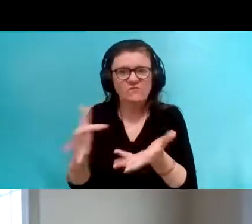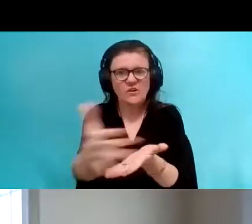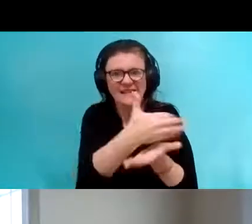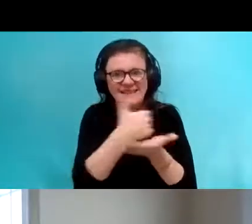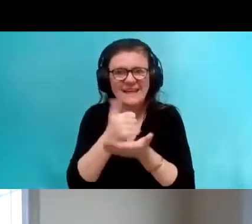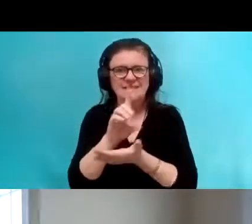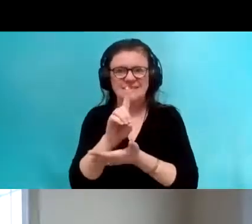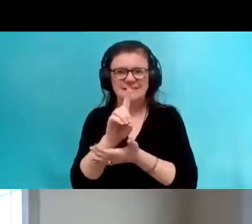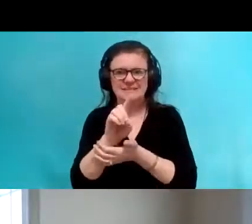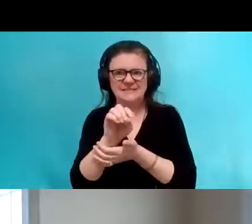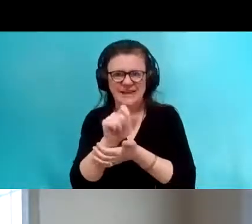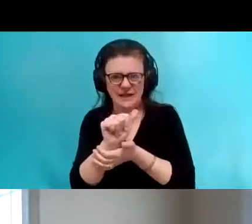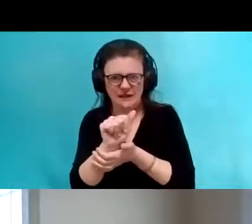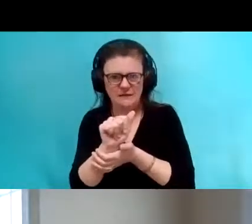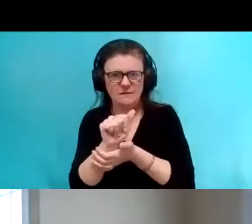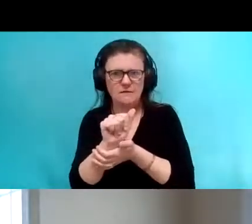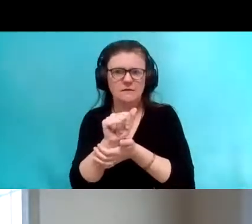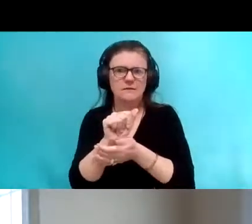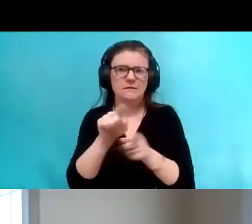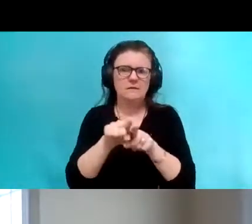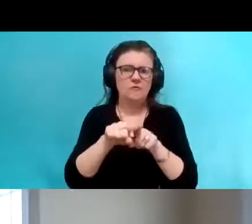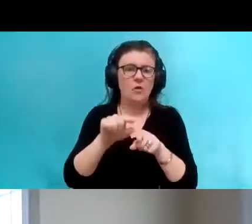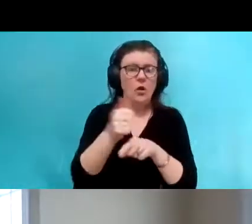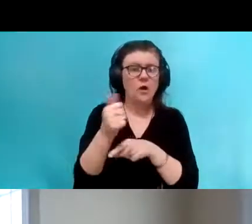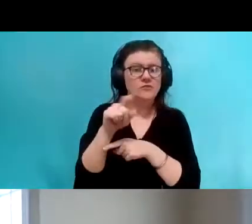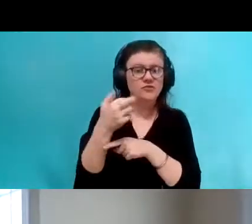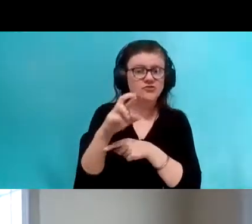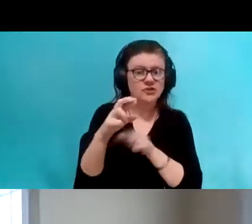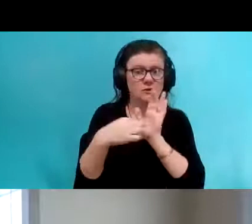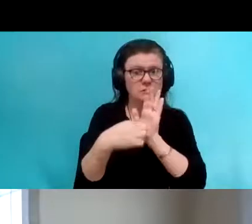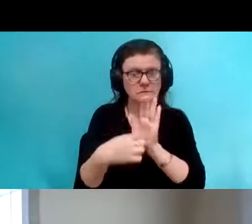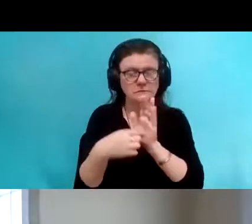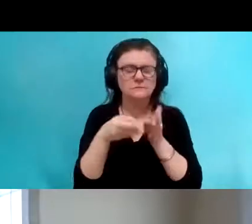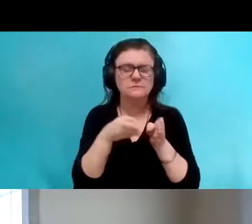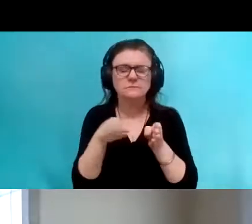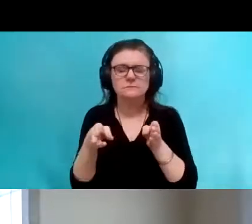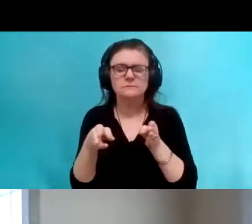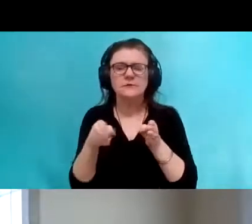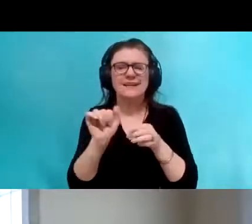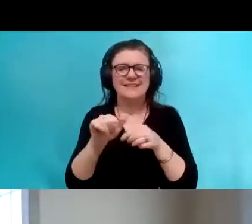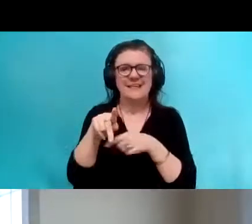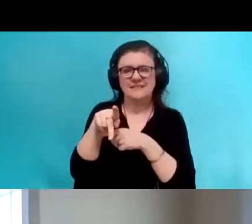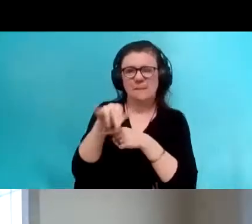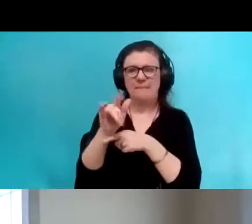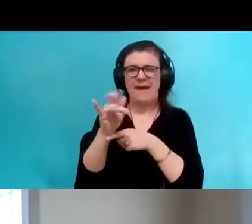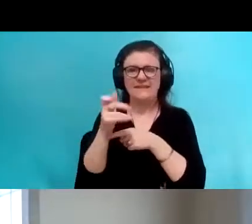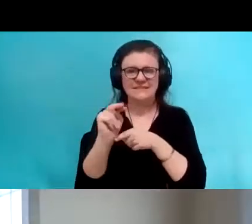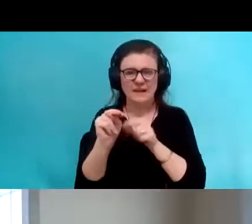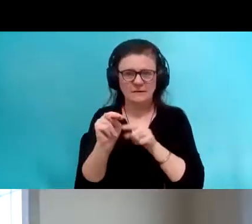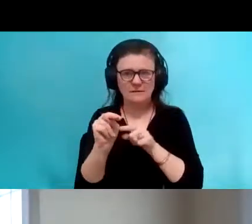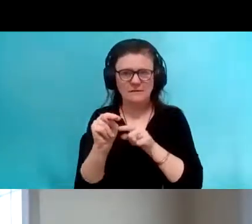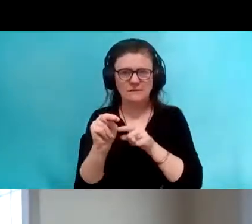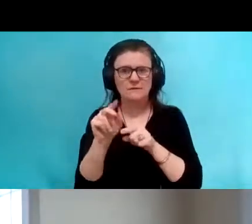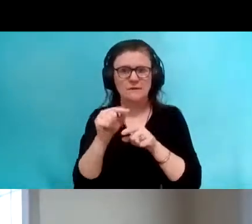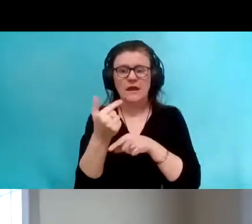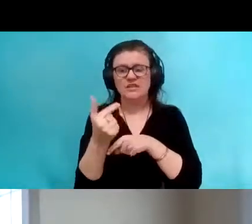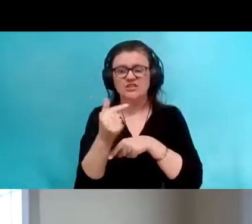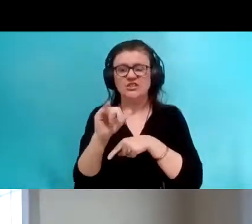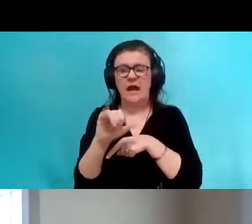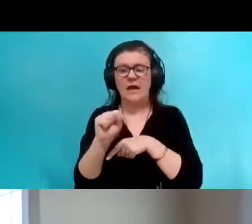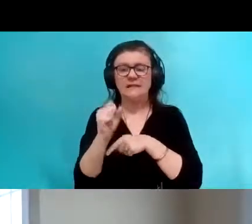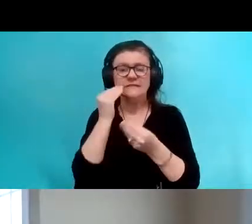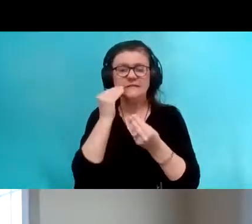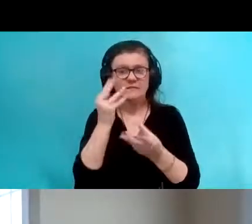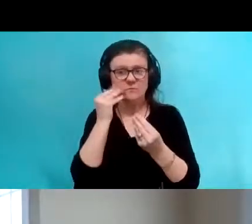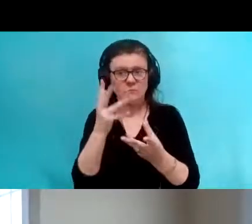select priority gender indicators, we are showcasing Pakistan and how the use of GIS information basically